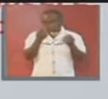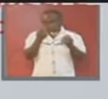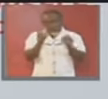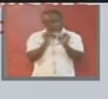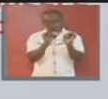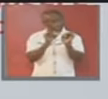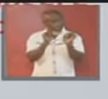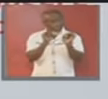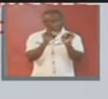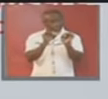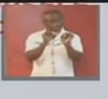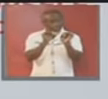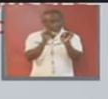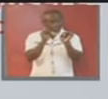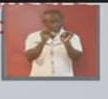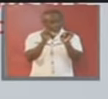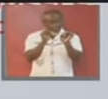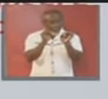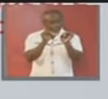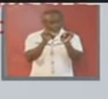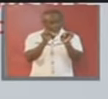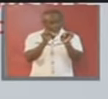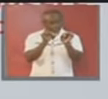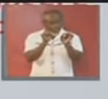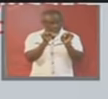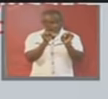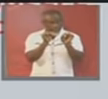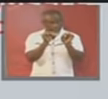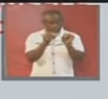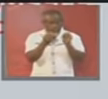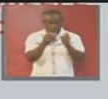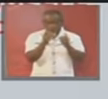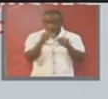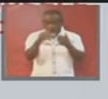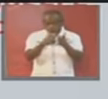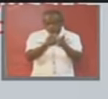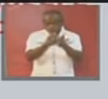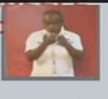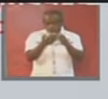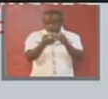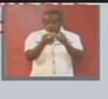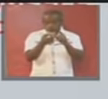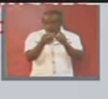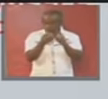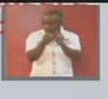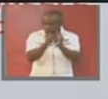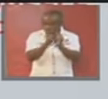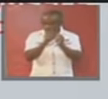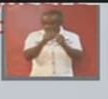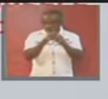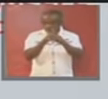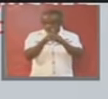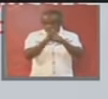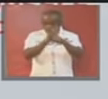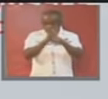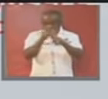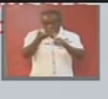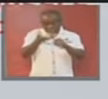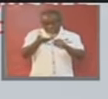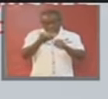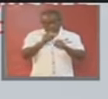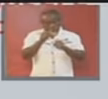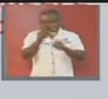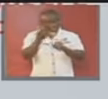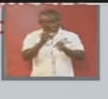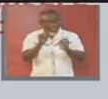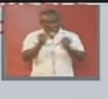UK variant. Let me explain to the population, because this is an excellent issue that you have raised, Richard. Let